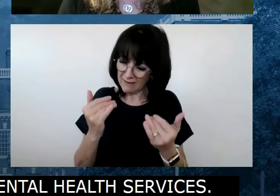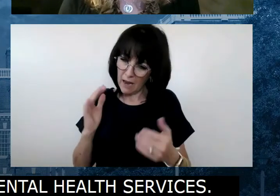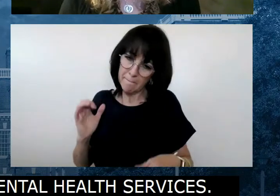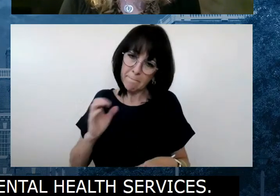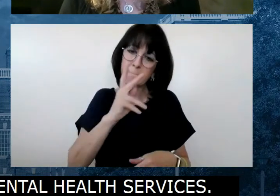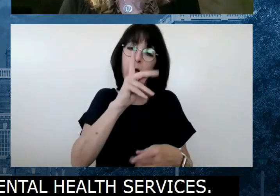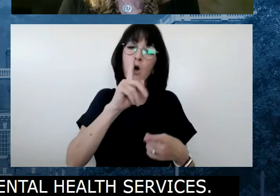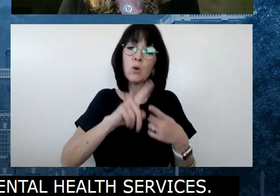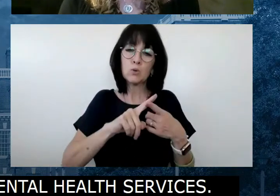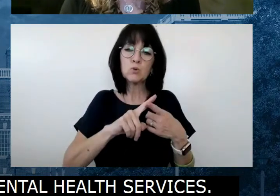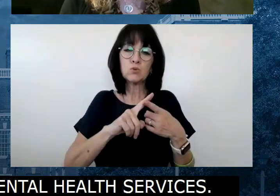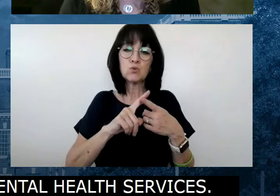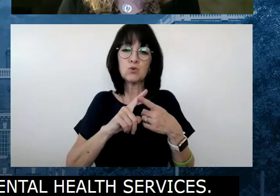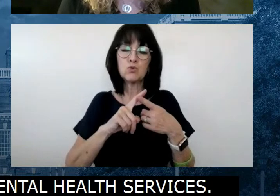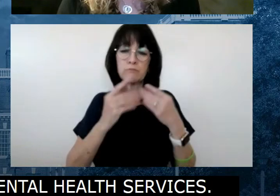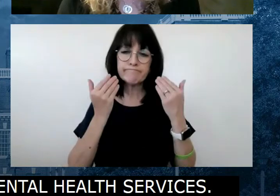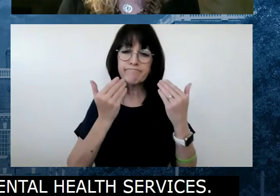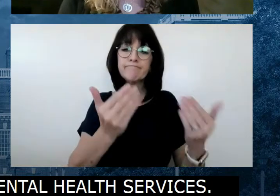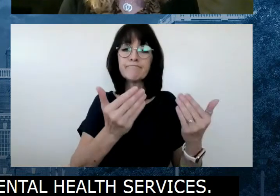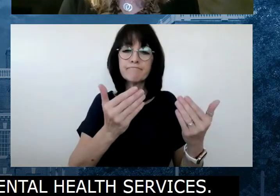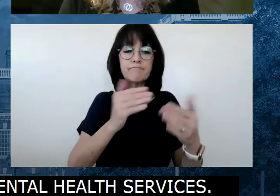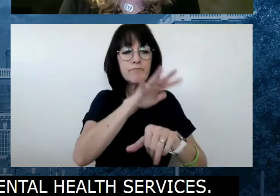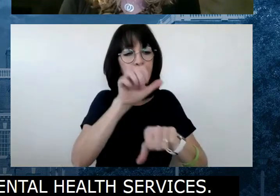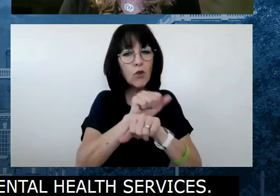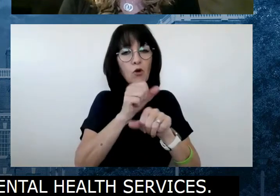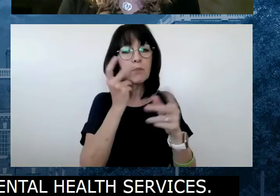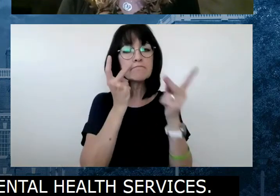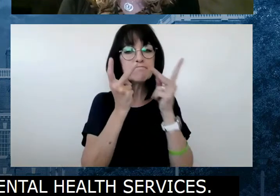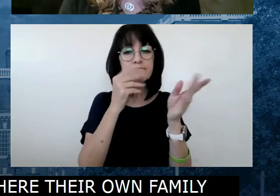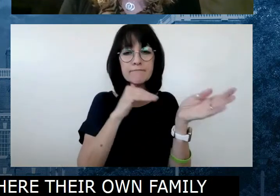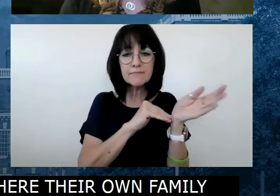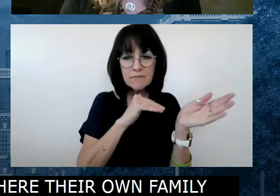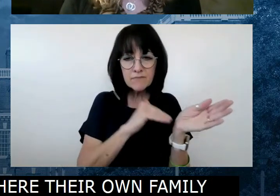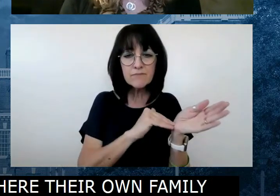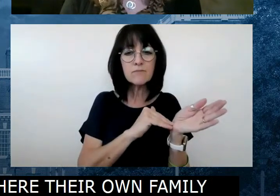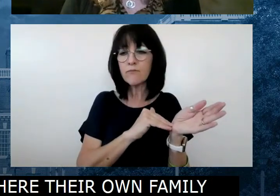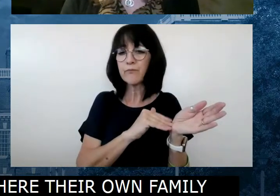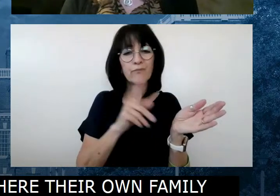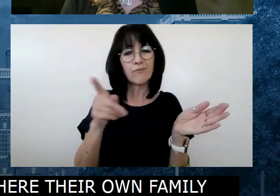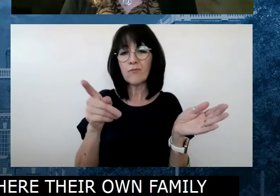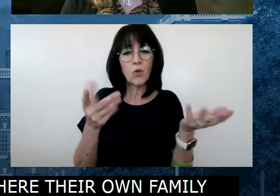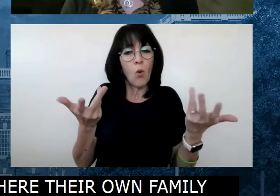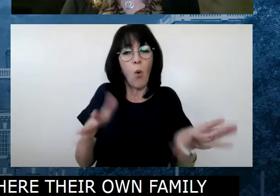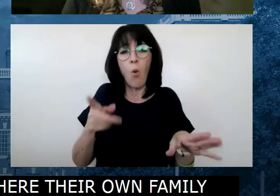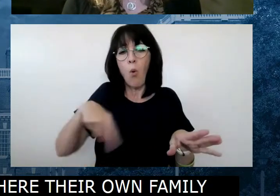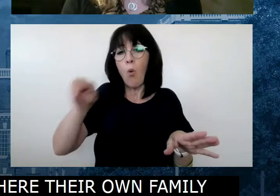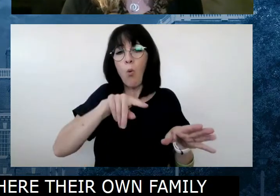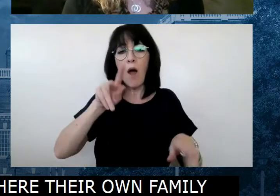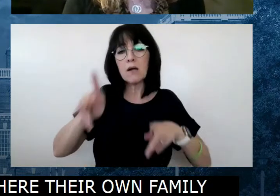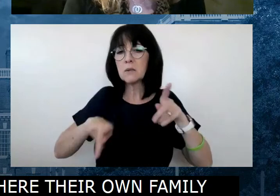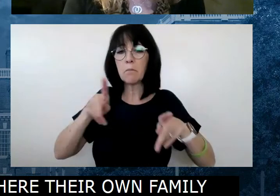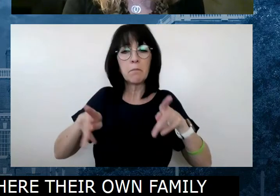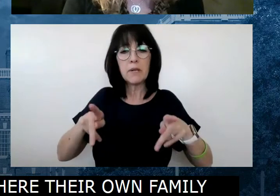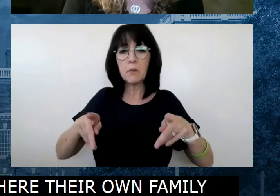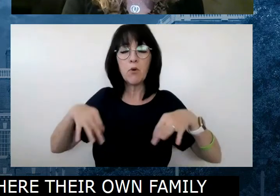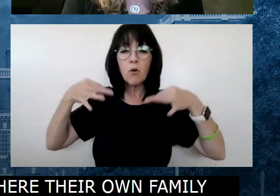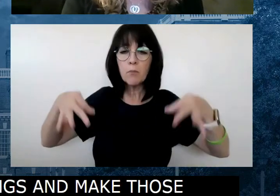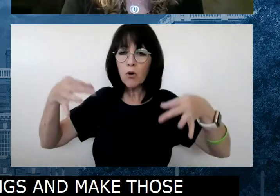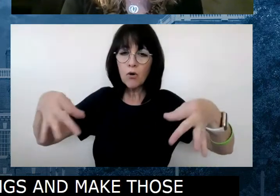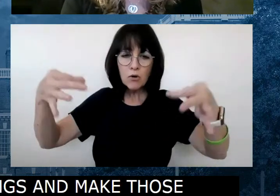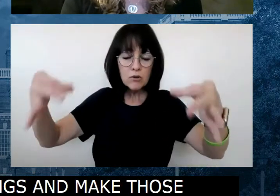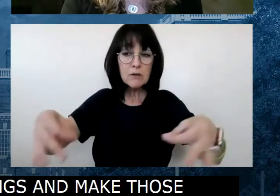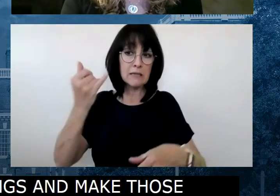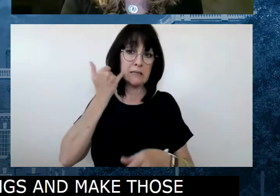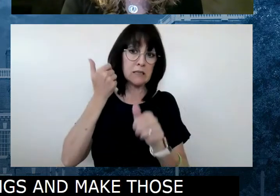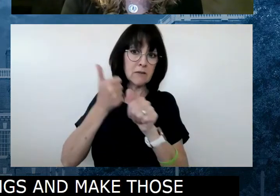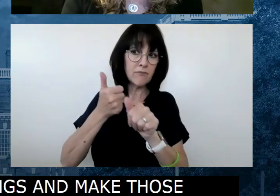appointments for those that they may have delayed, and to not wait to seek any substance use or mental health treatment that is needed.